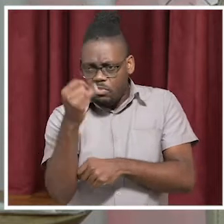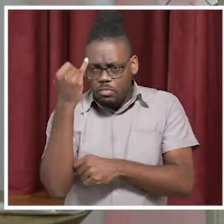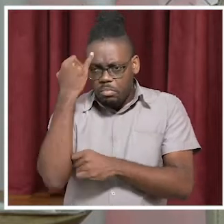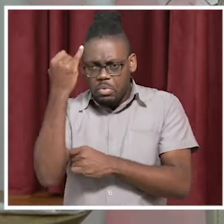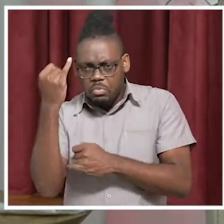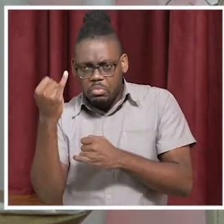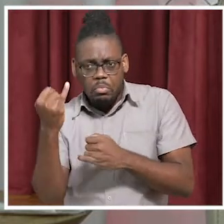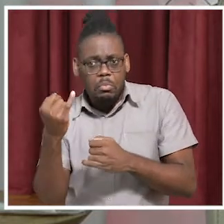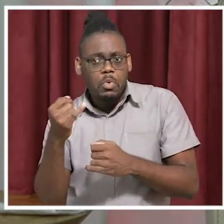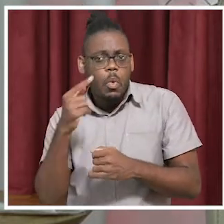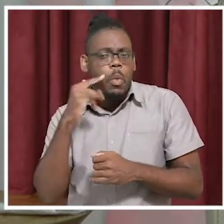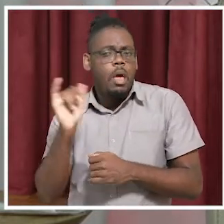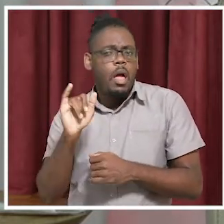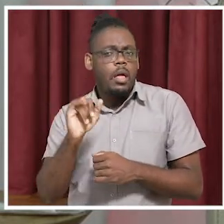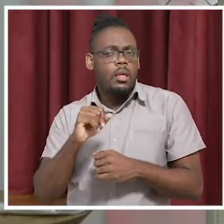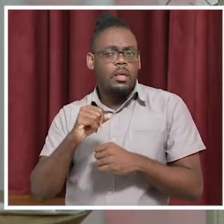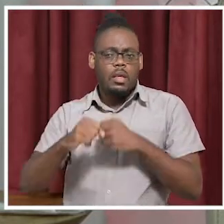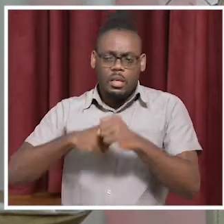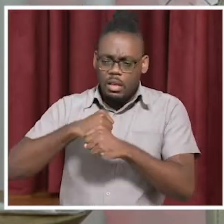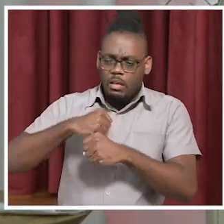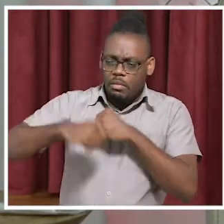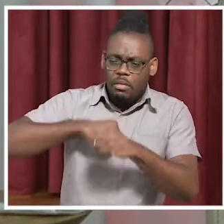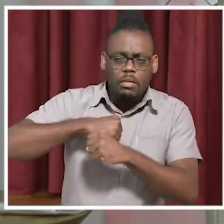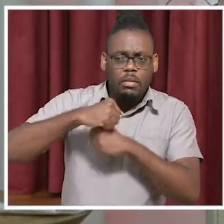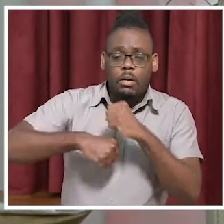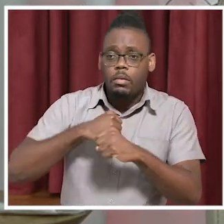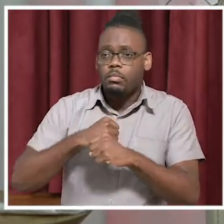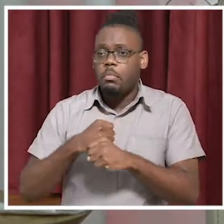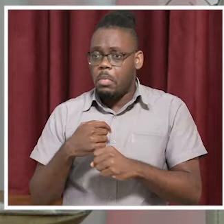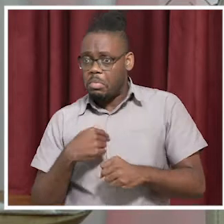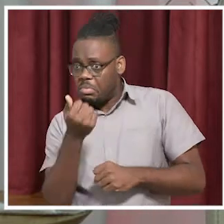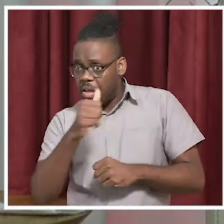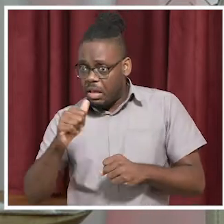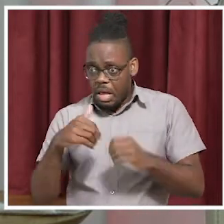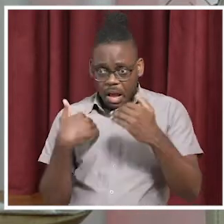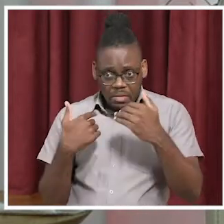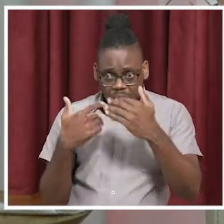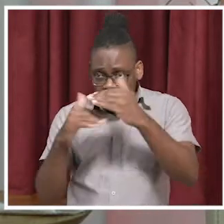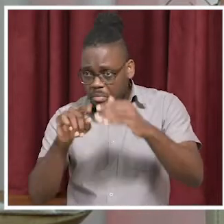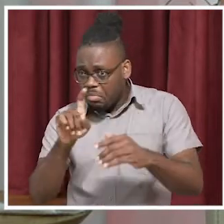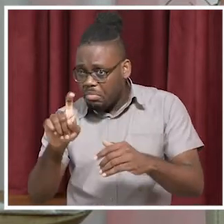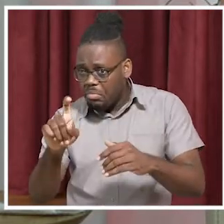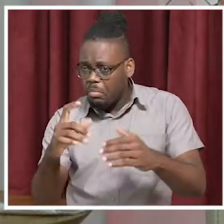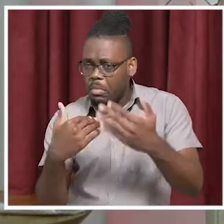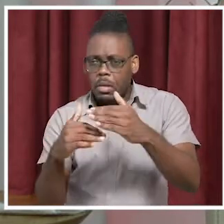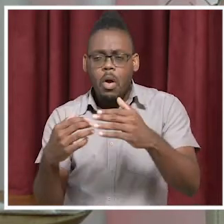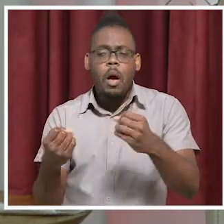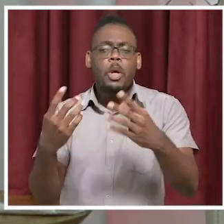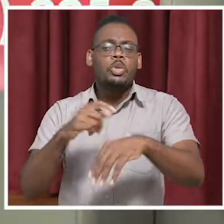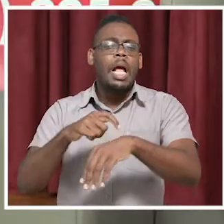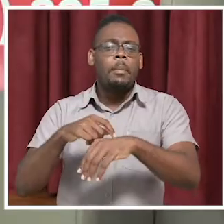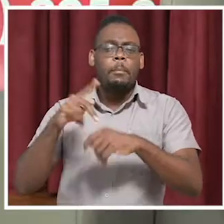smaller bite-sized amounts? Okay. Are there limitations, for example, as to how many times a single person can apply? Well,